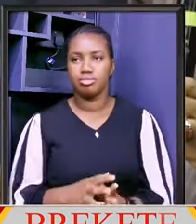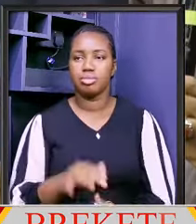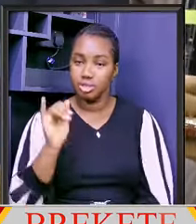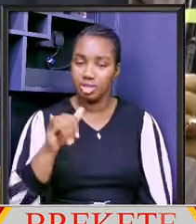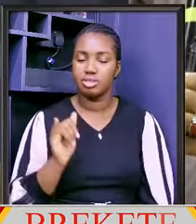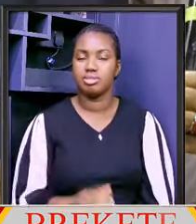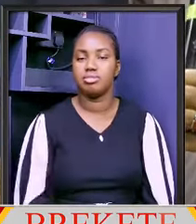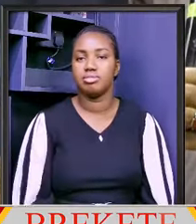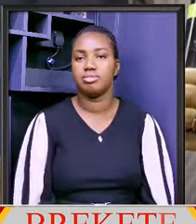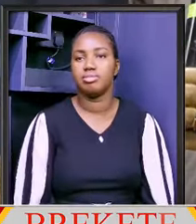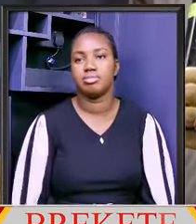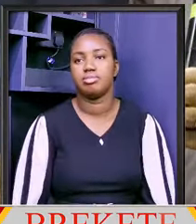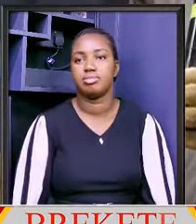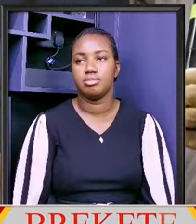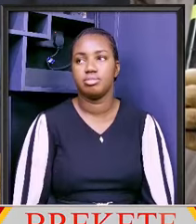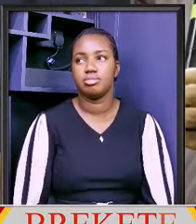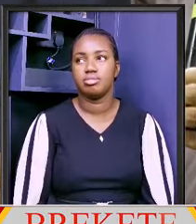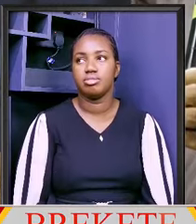Yes.